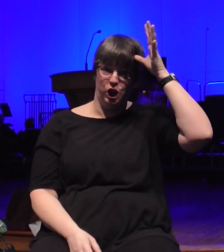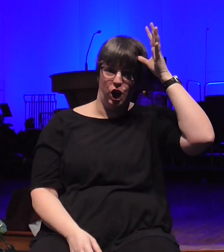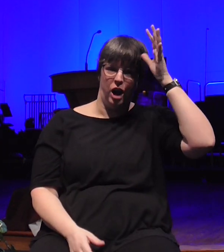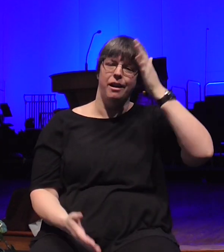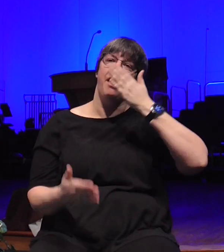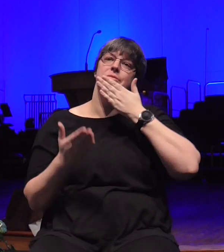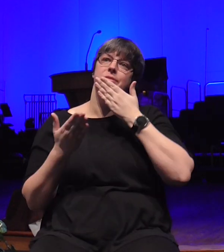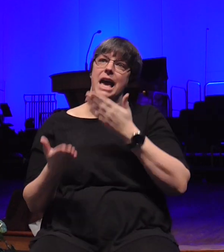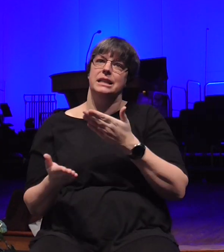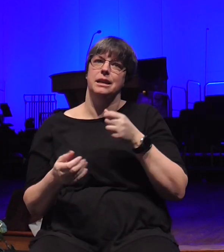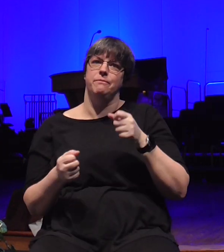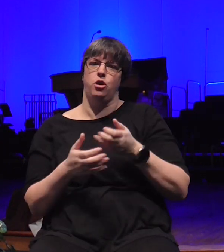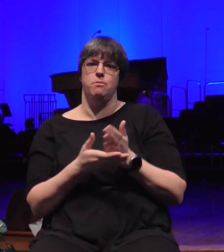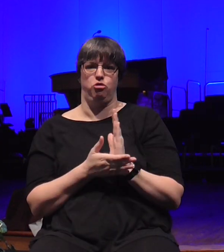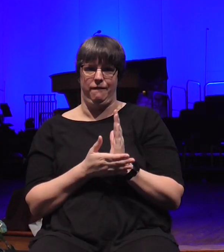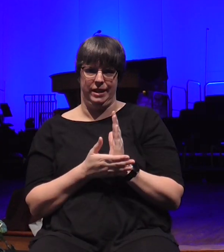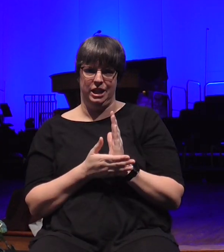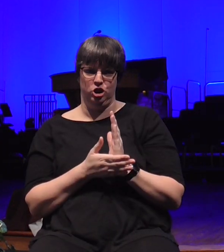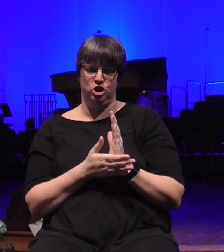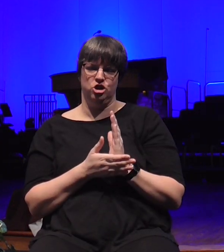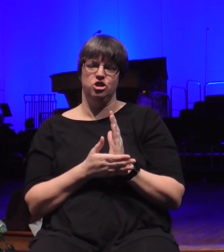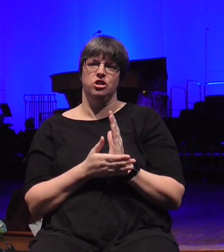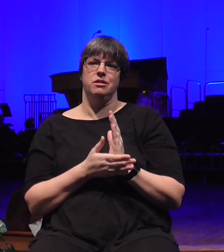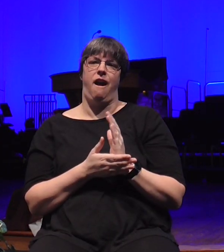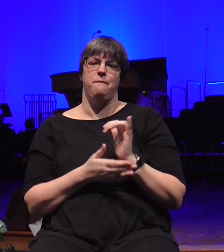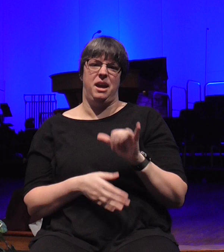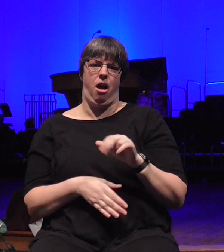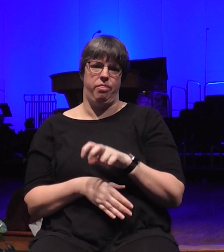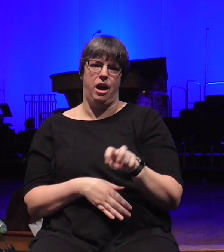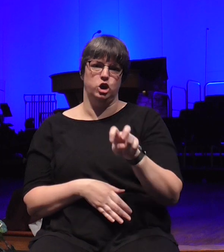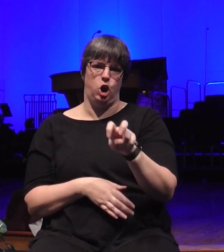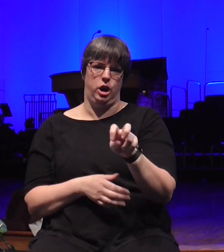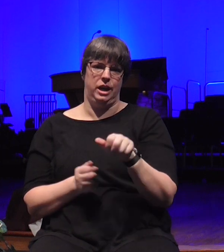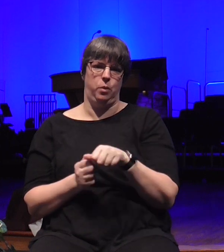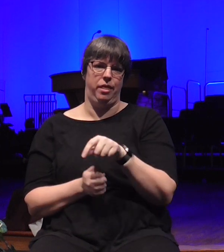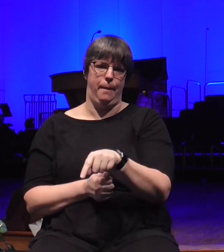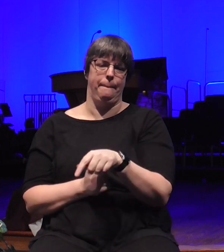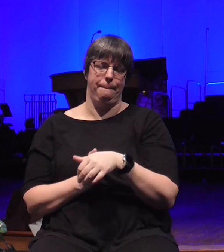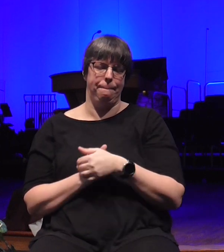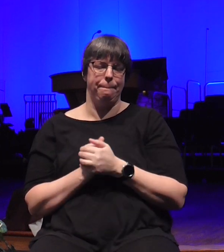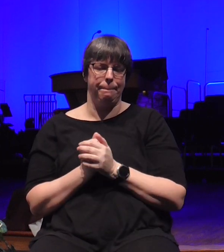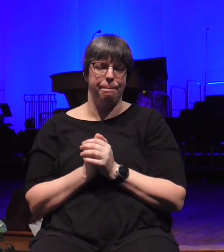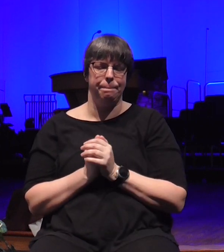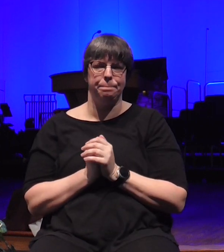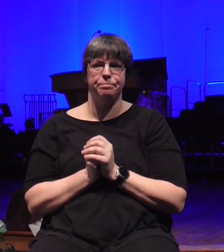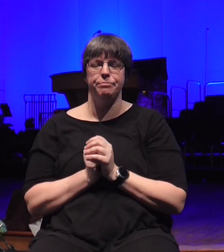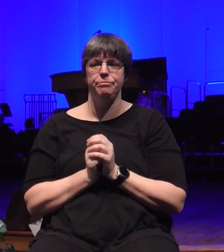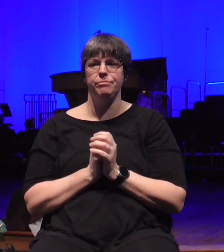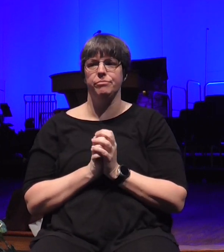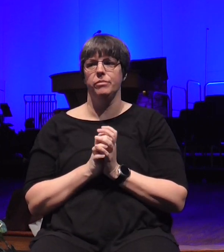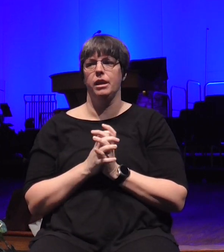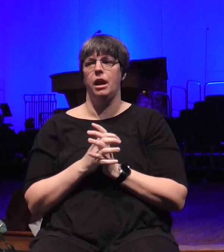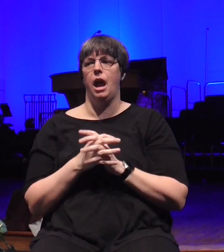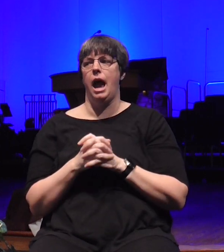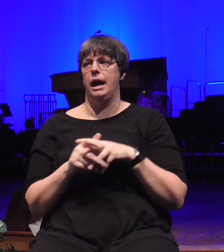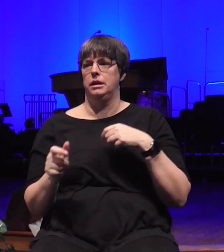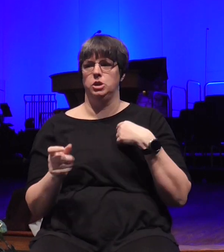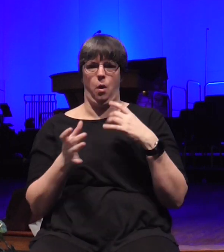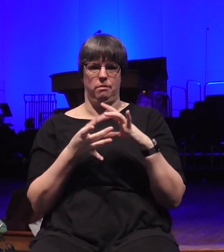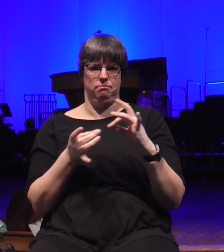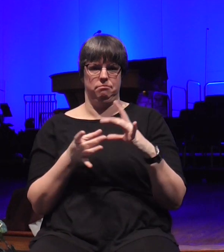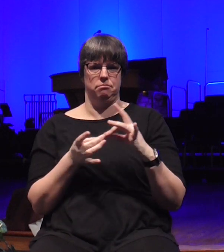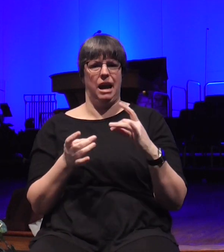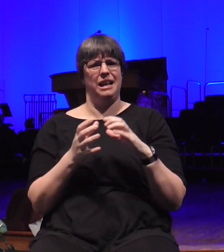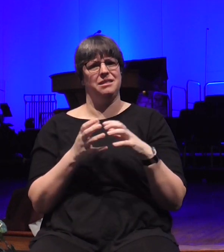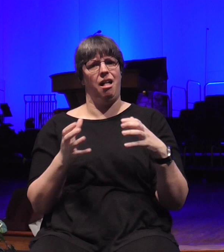thanked him for the privilege of going on that journey with him and his brother. And I said, it takes a